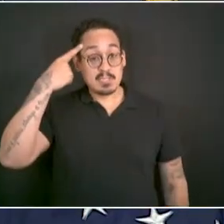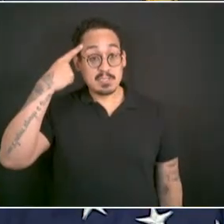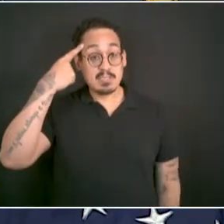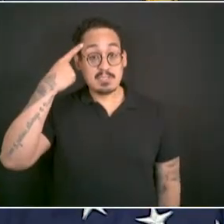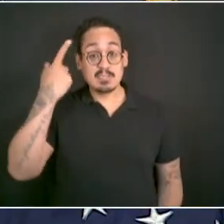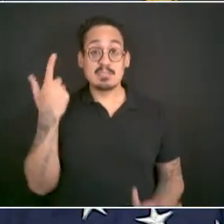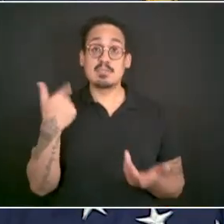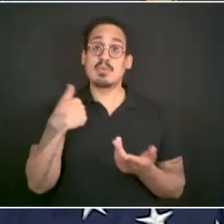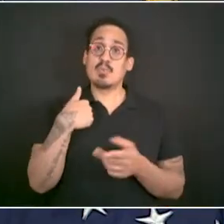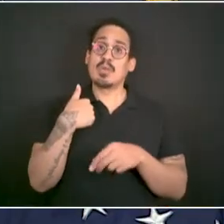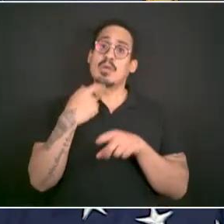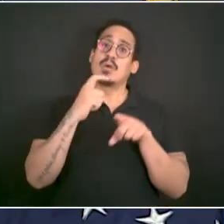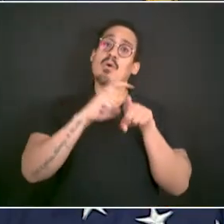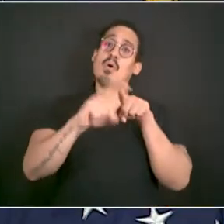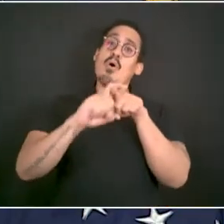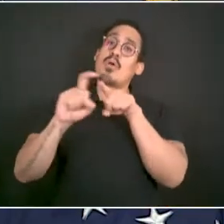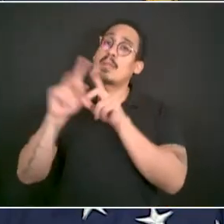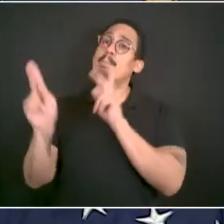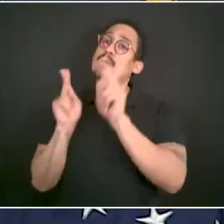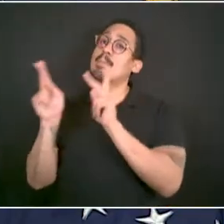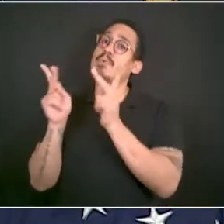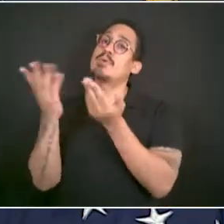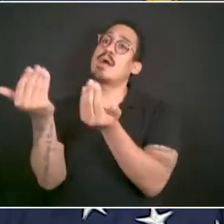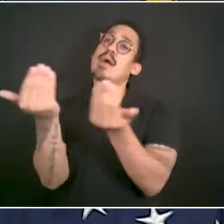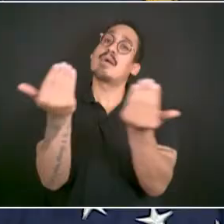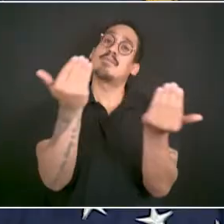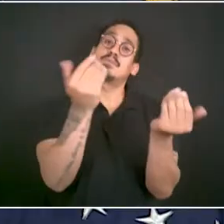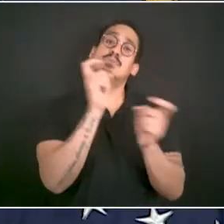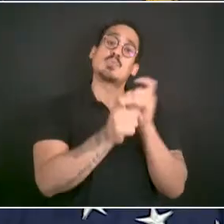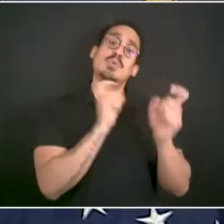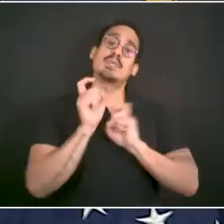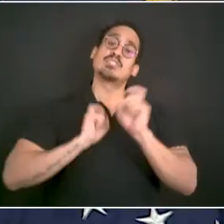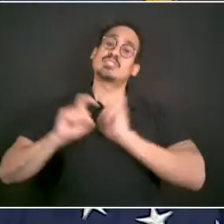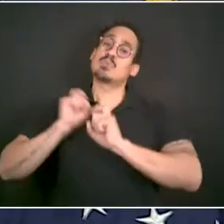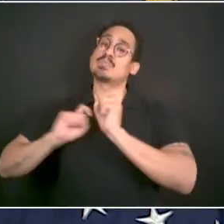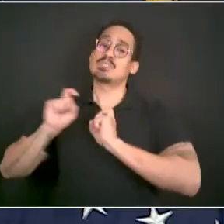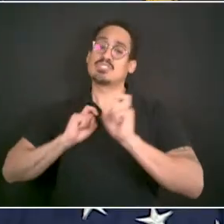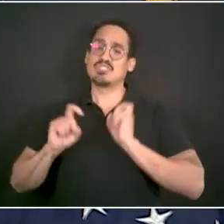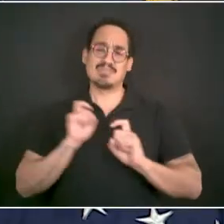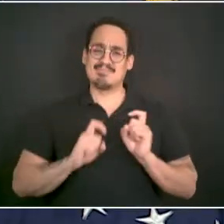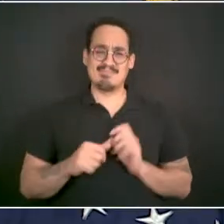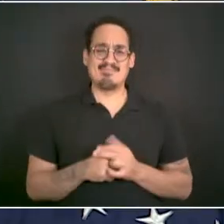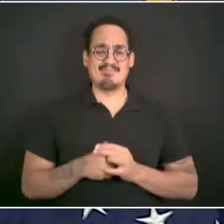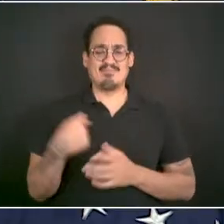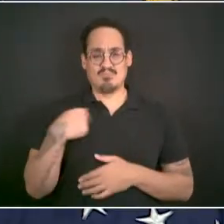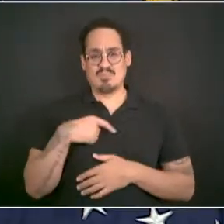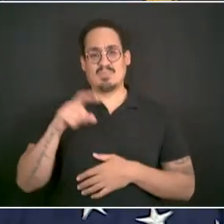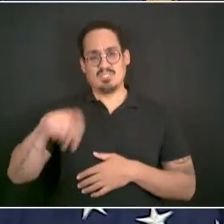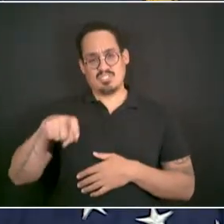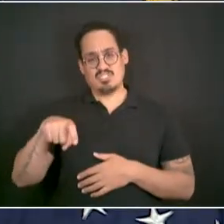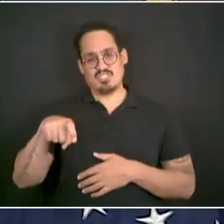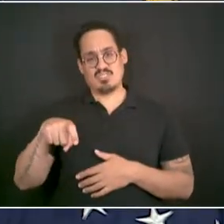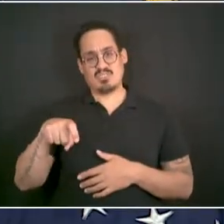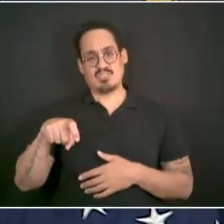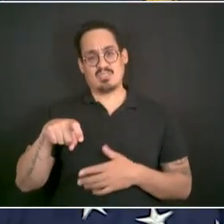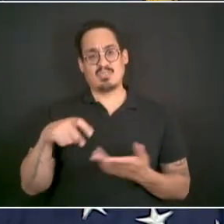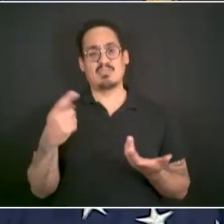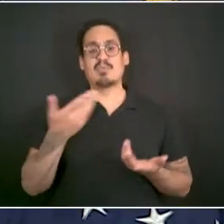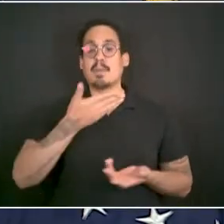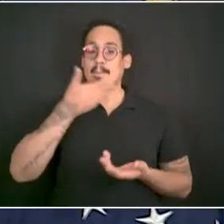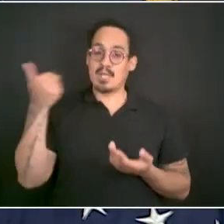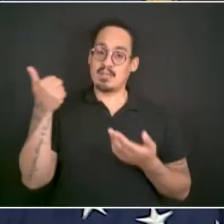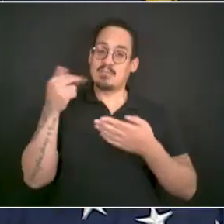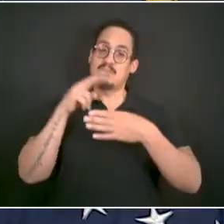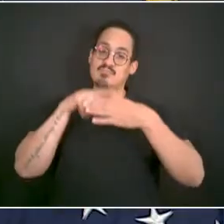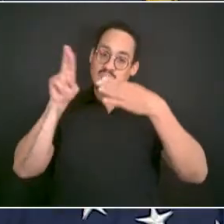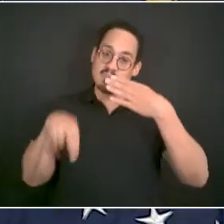asking them for donations. It just makes no sense. We should be, it would be a better return on